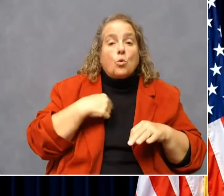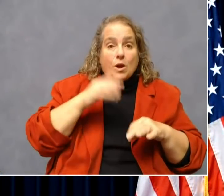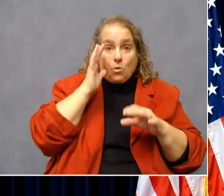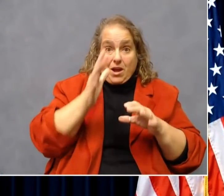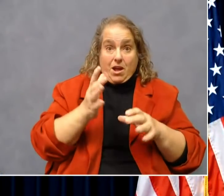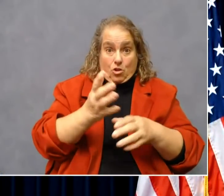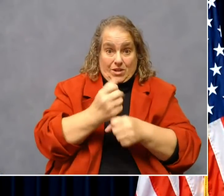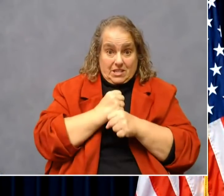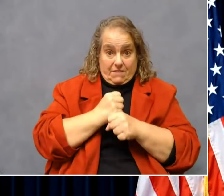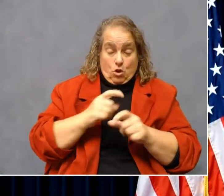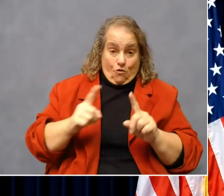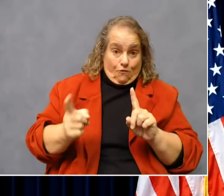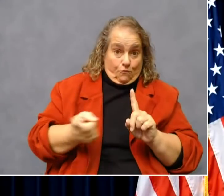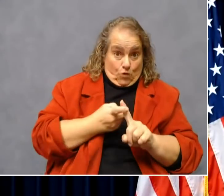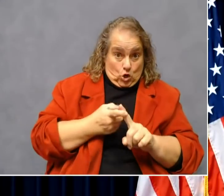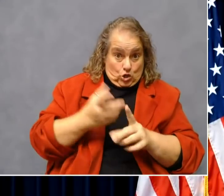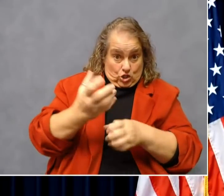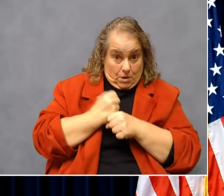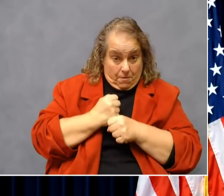Pfizer vaccine